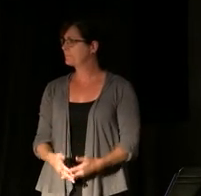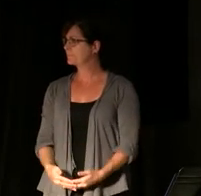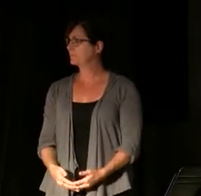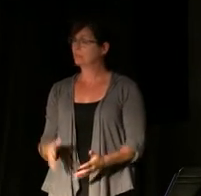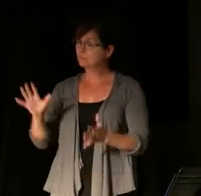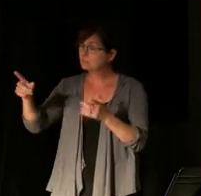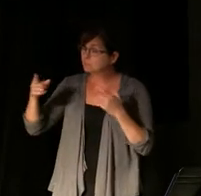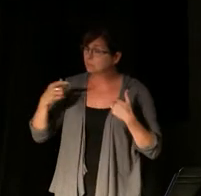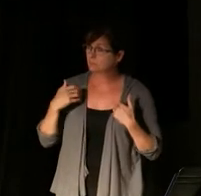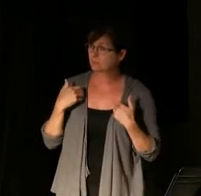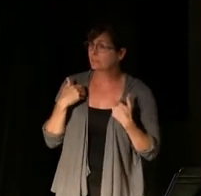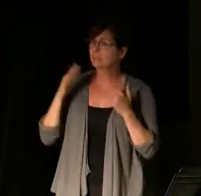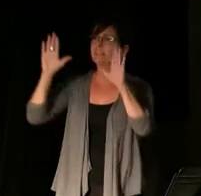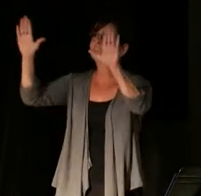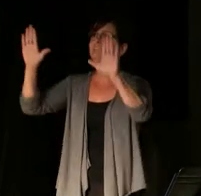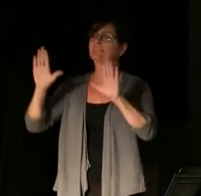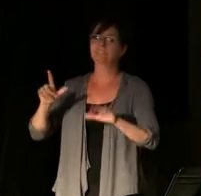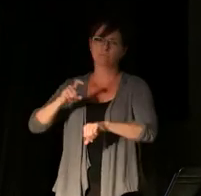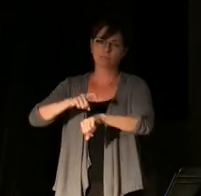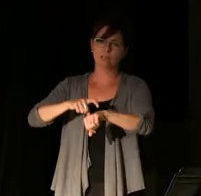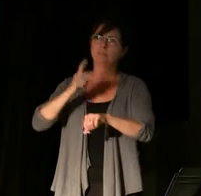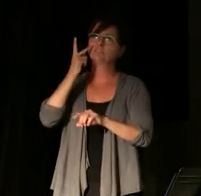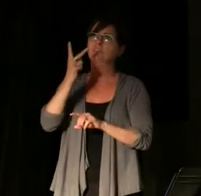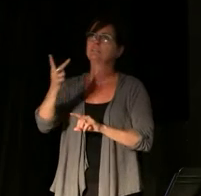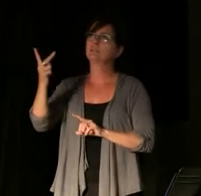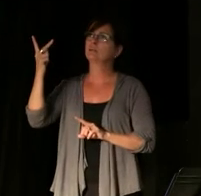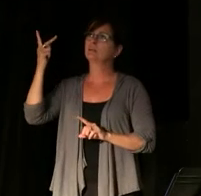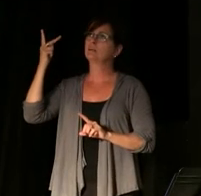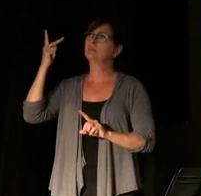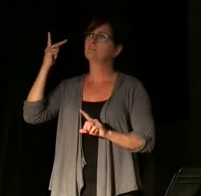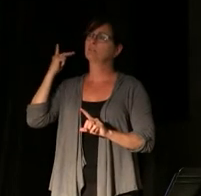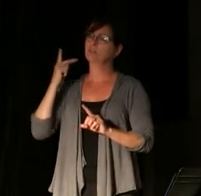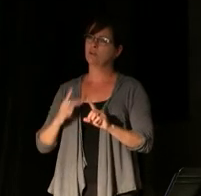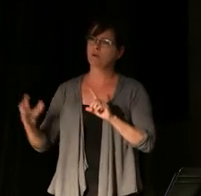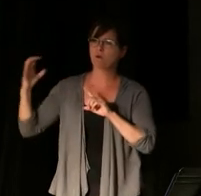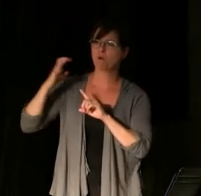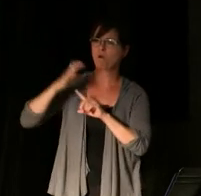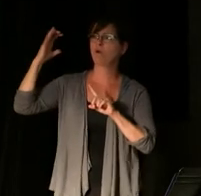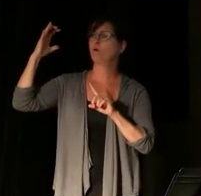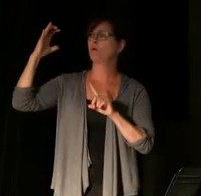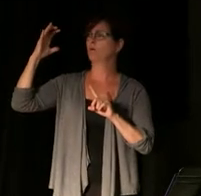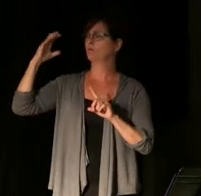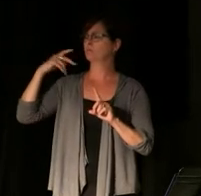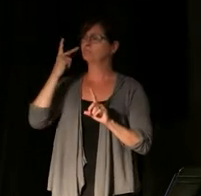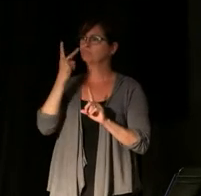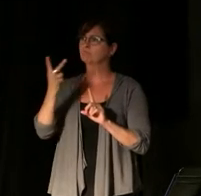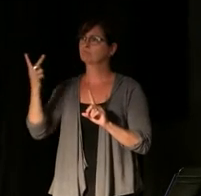fine. You'll have the greatest memories you'll ever know.